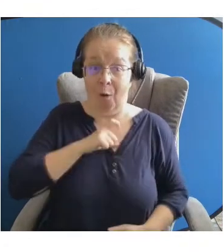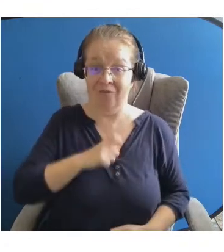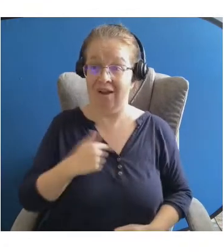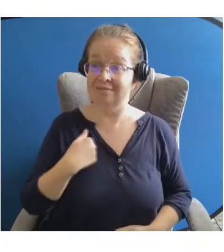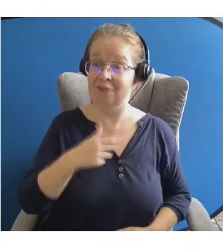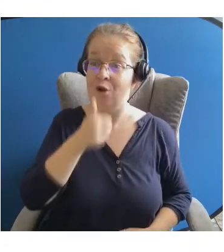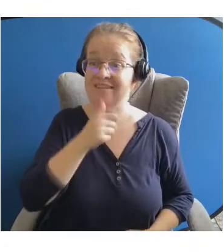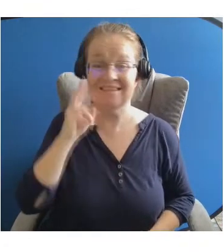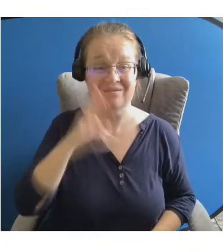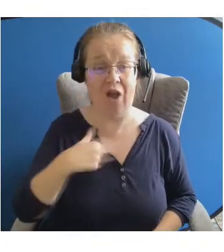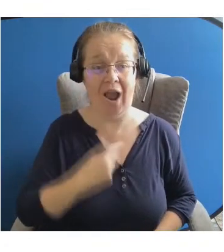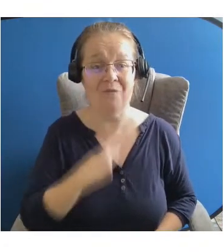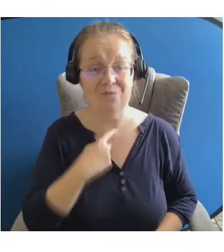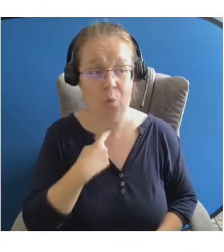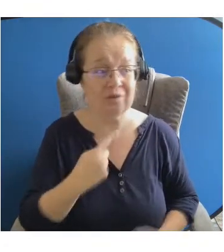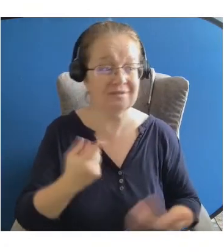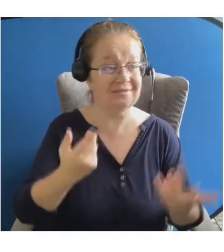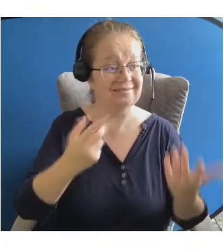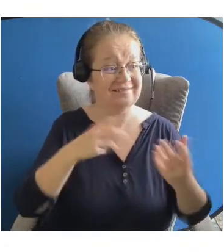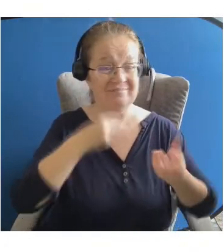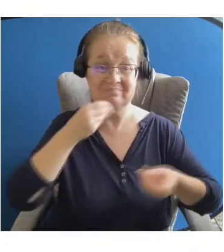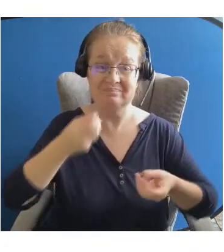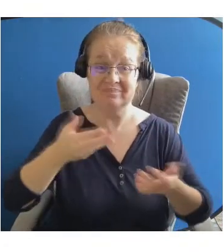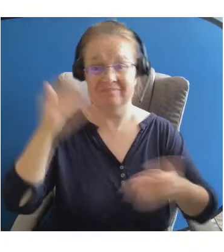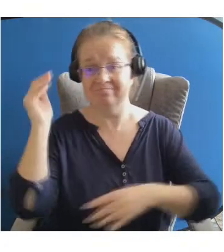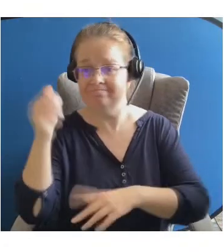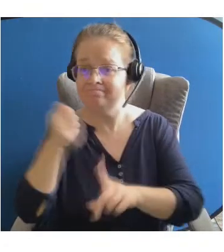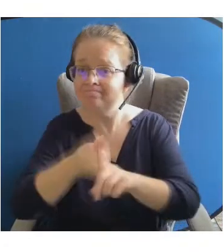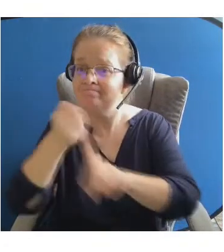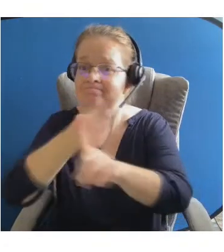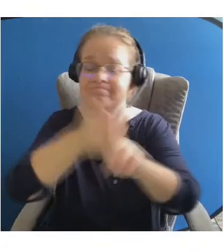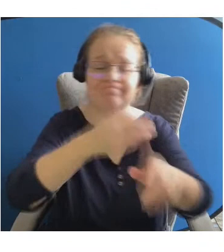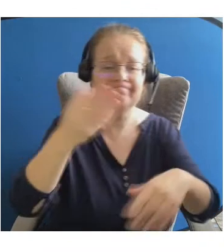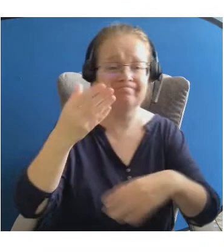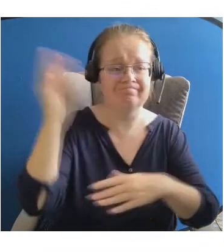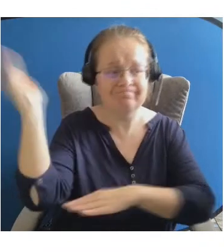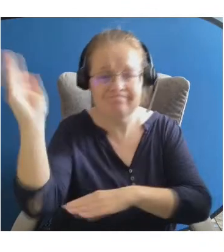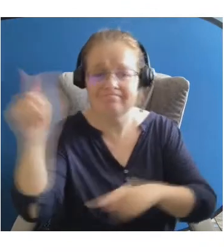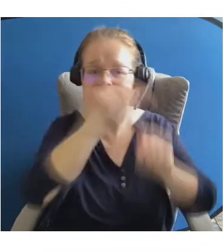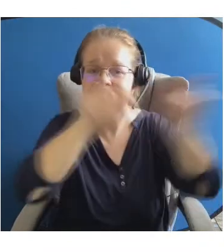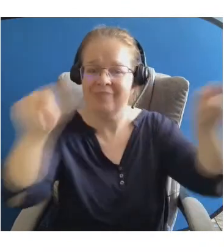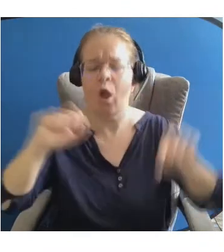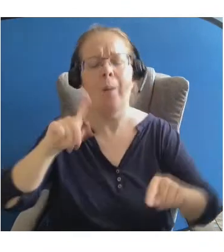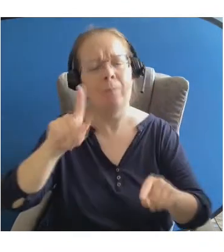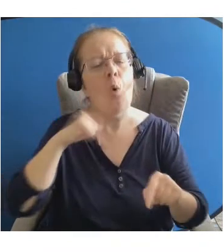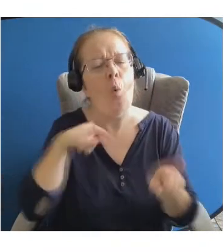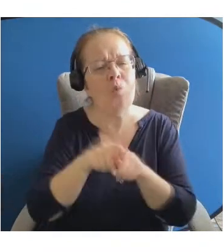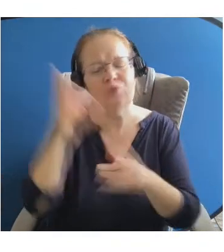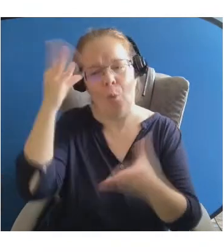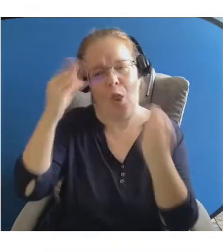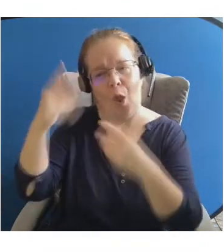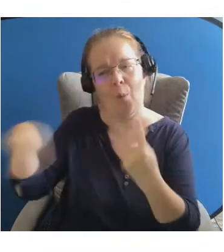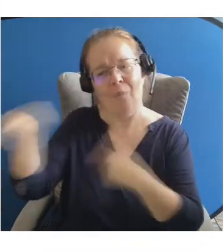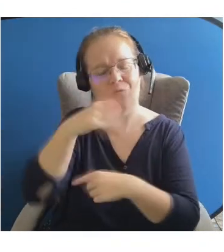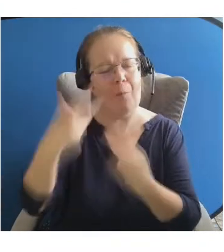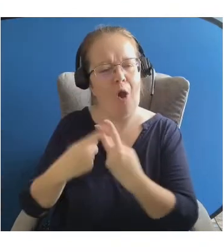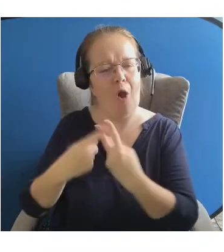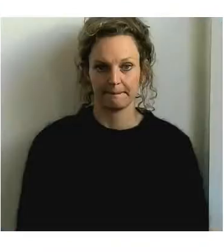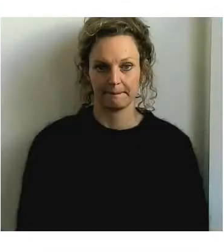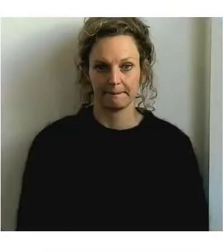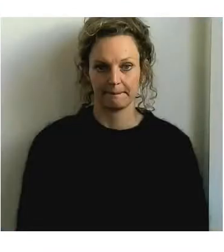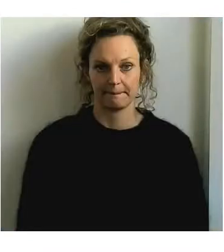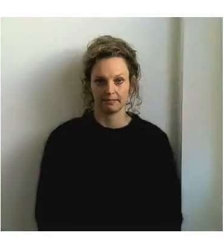I hope through forums like today, we'll continue to learn from others as well too, so we can keep getting better.